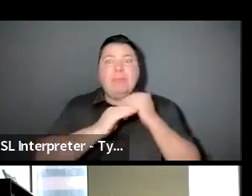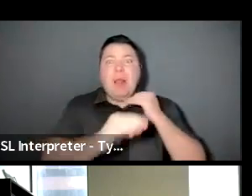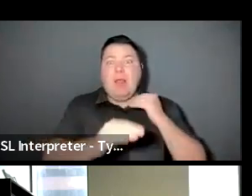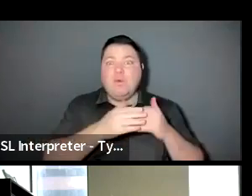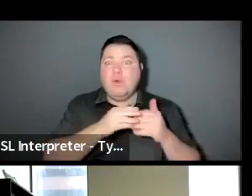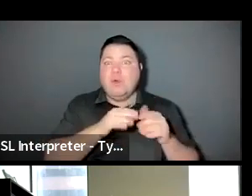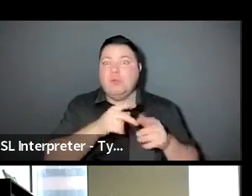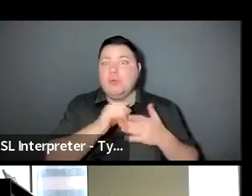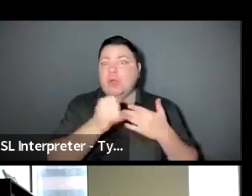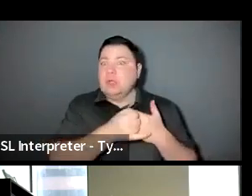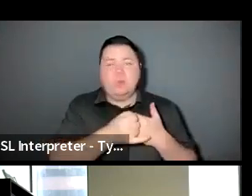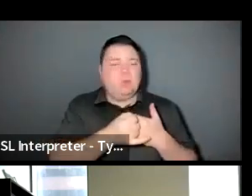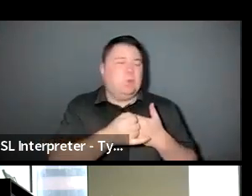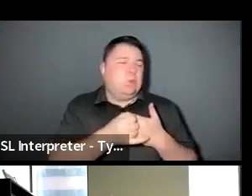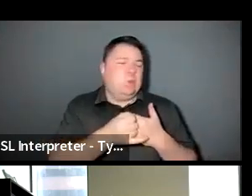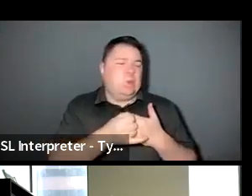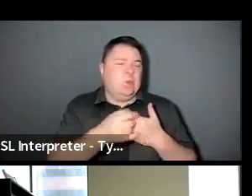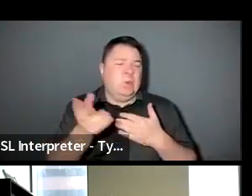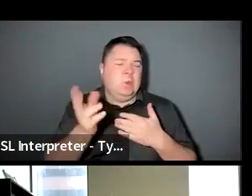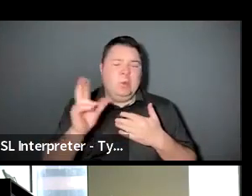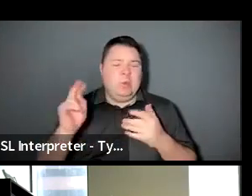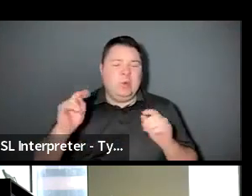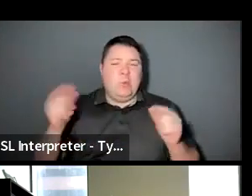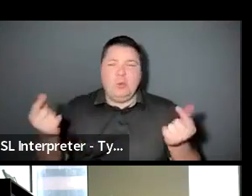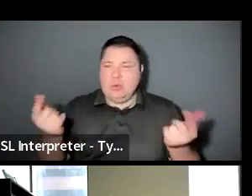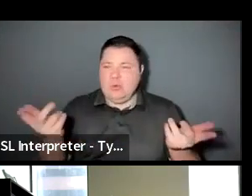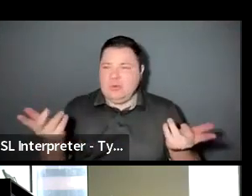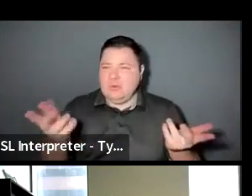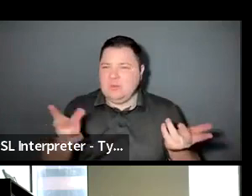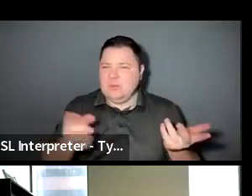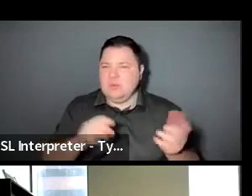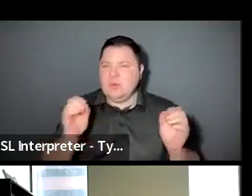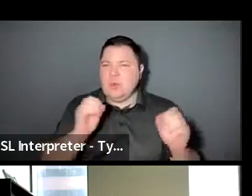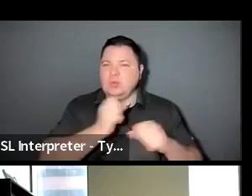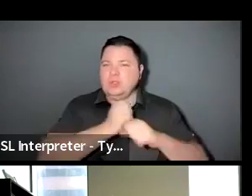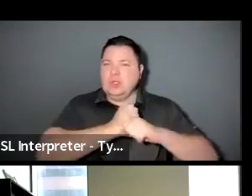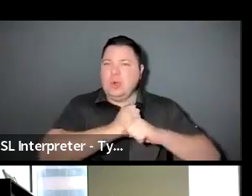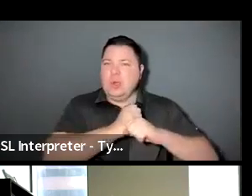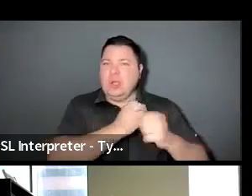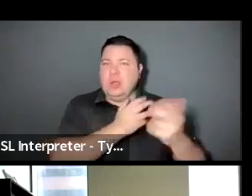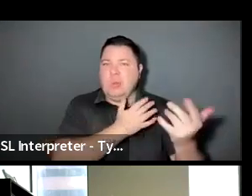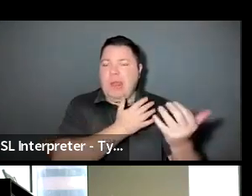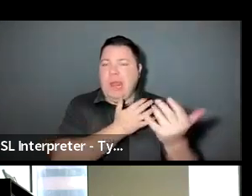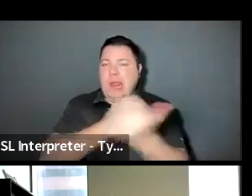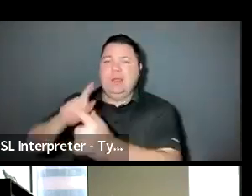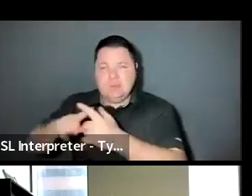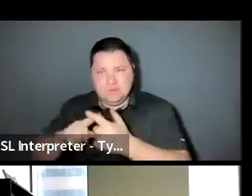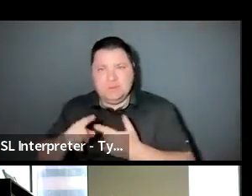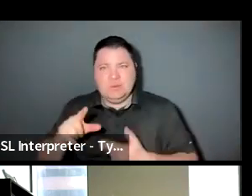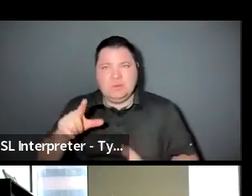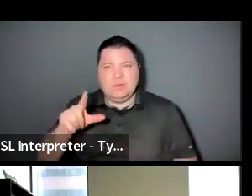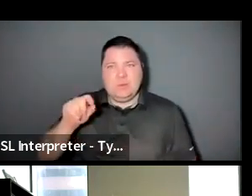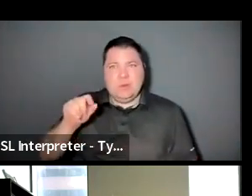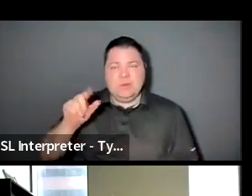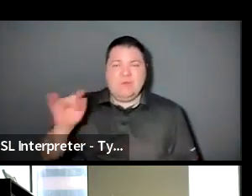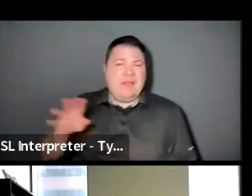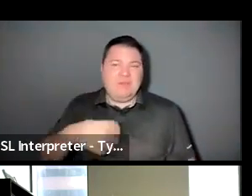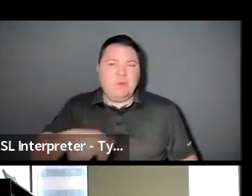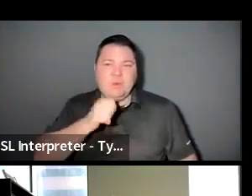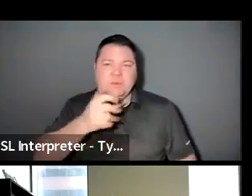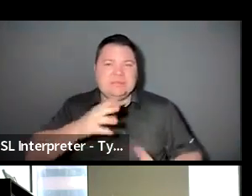have been counterproductive to overall security and would certainly have not satisfied the board's and the